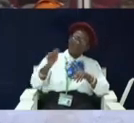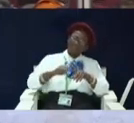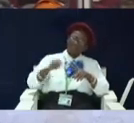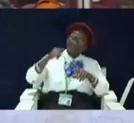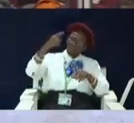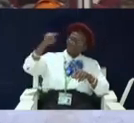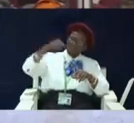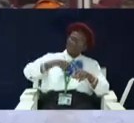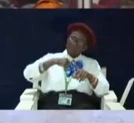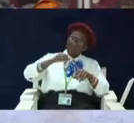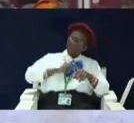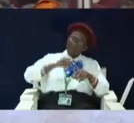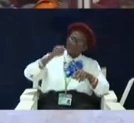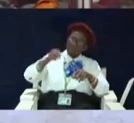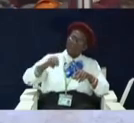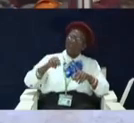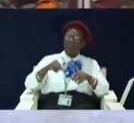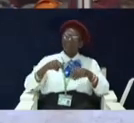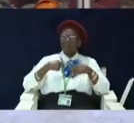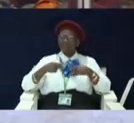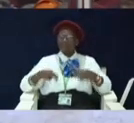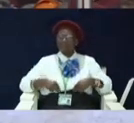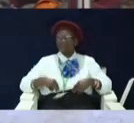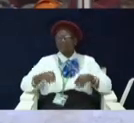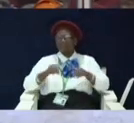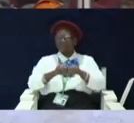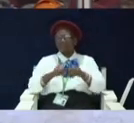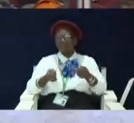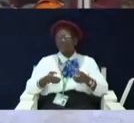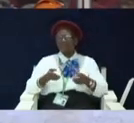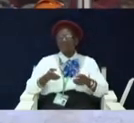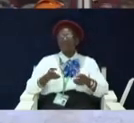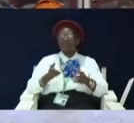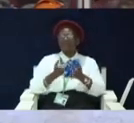breakthrough. I don't want ever to be sick